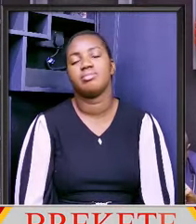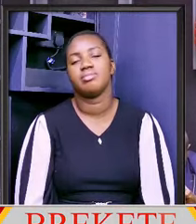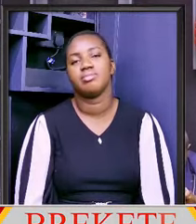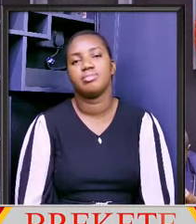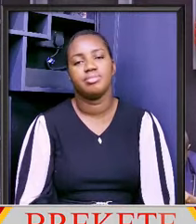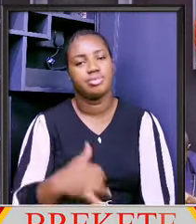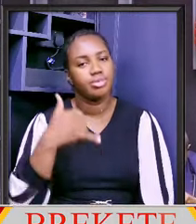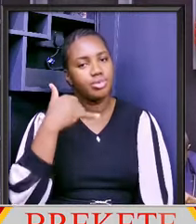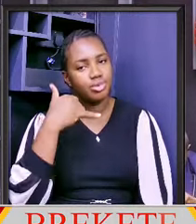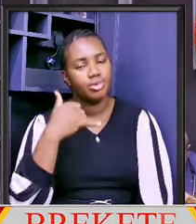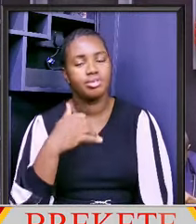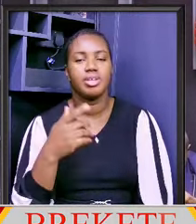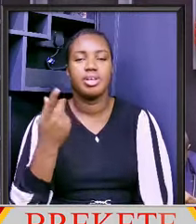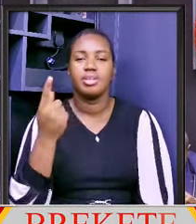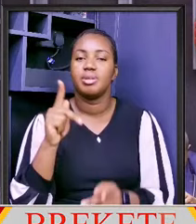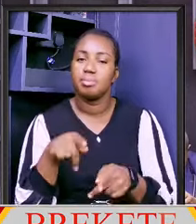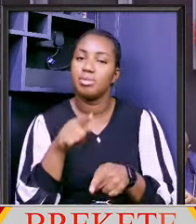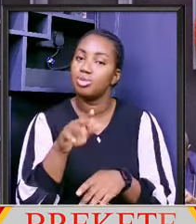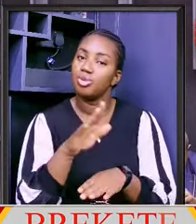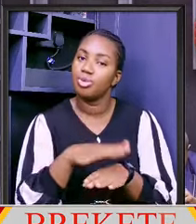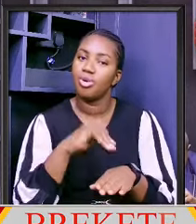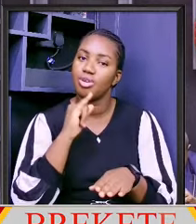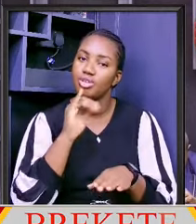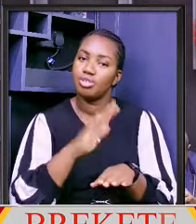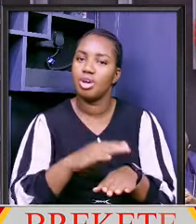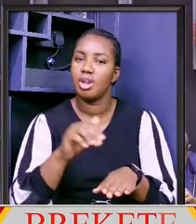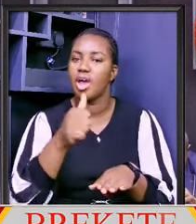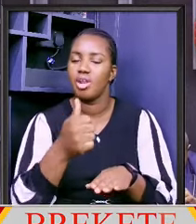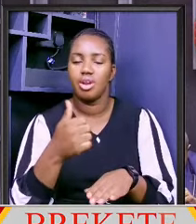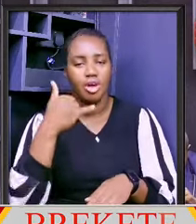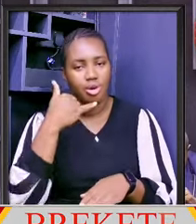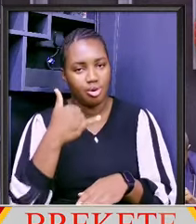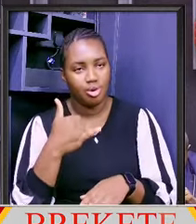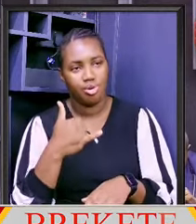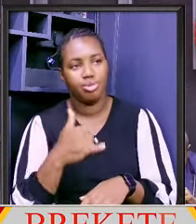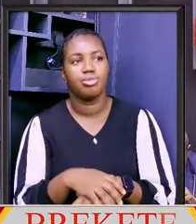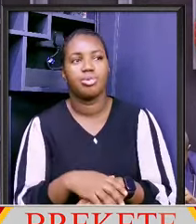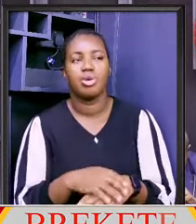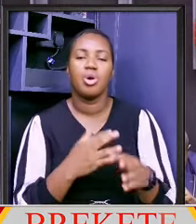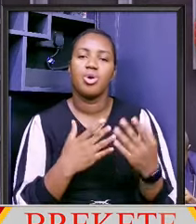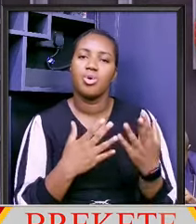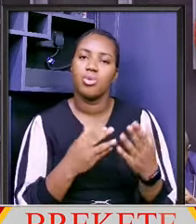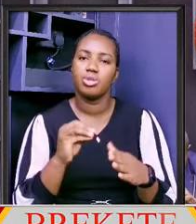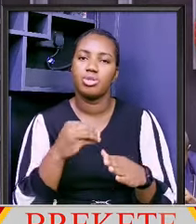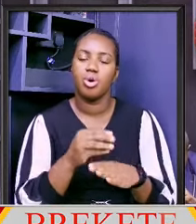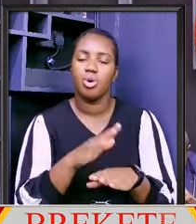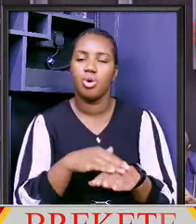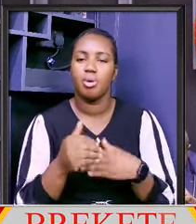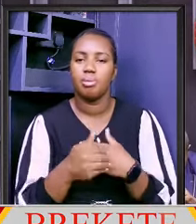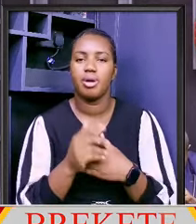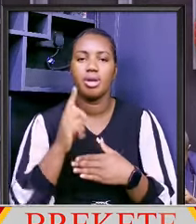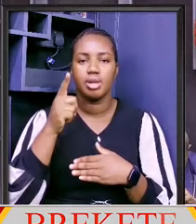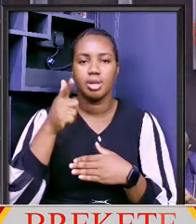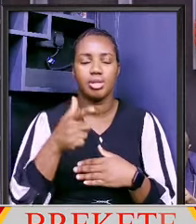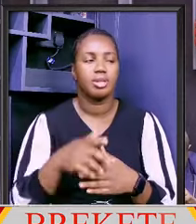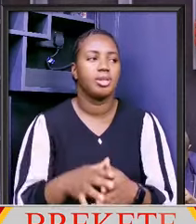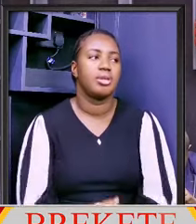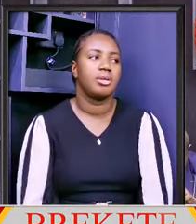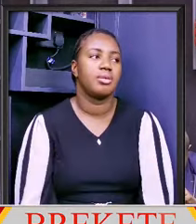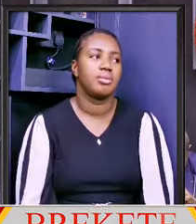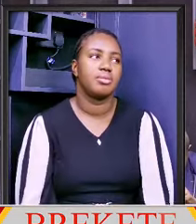Hello. The person you are calling is on another call at the moment. Do hold on or call back later. Thank you.